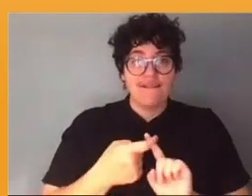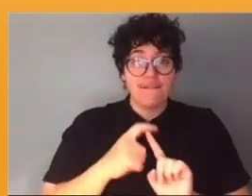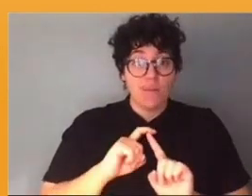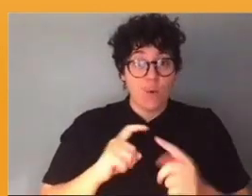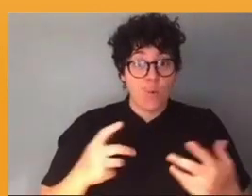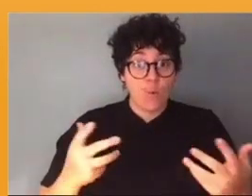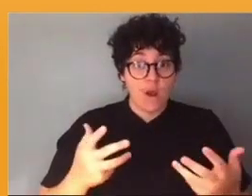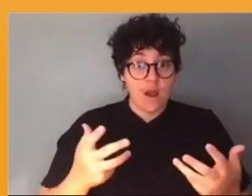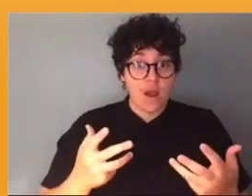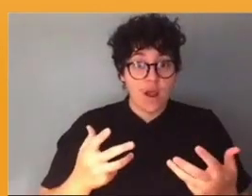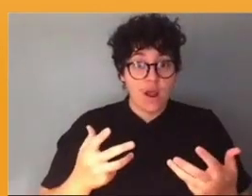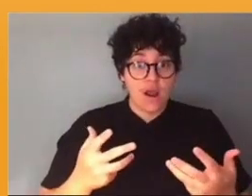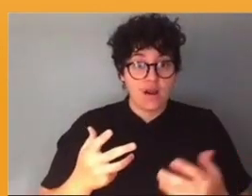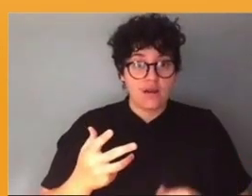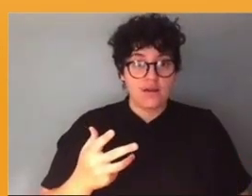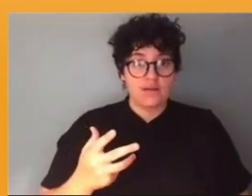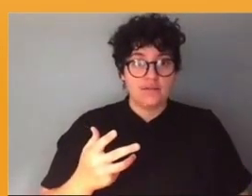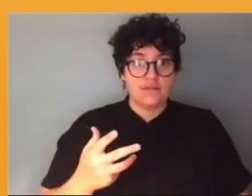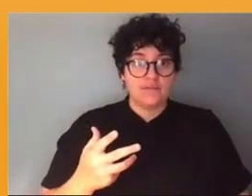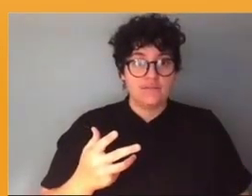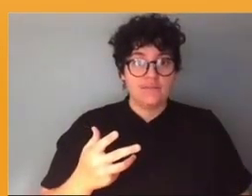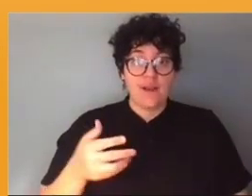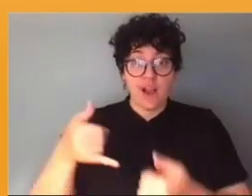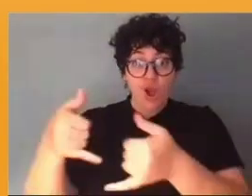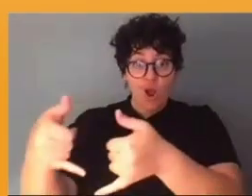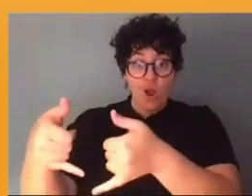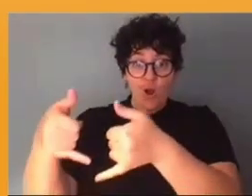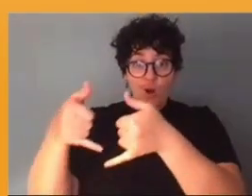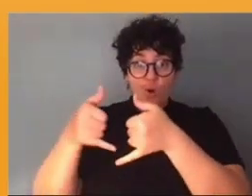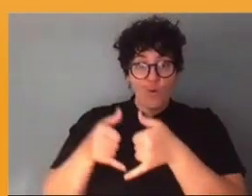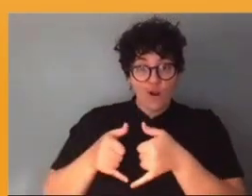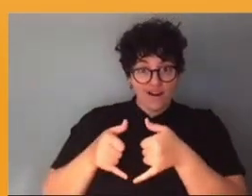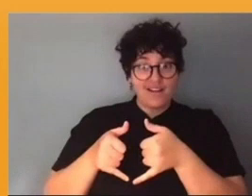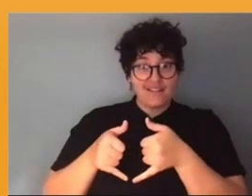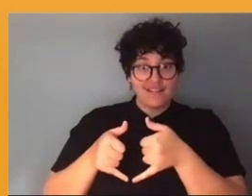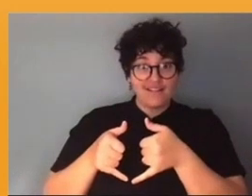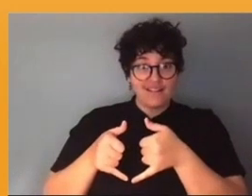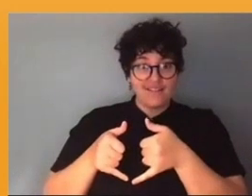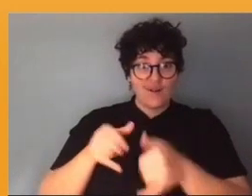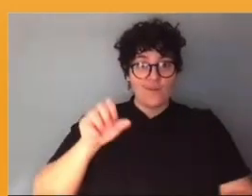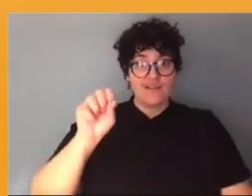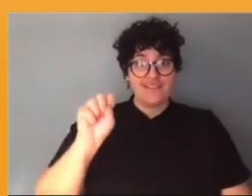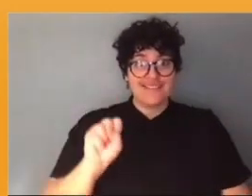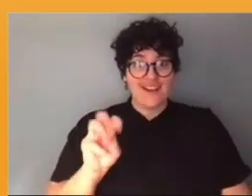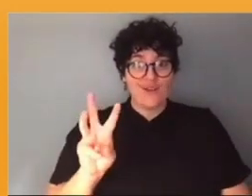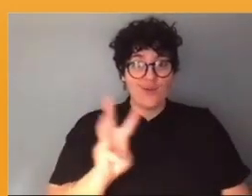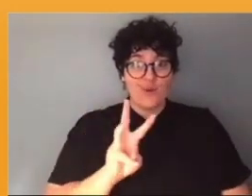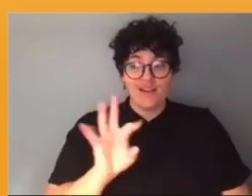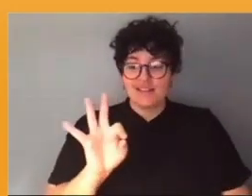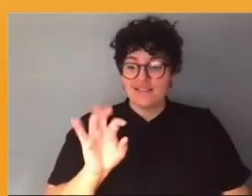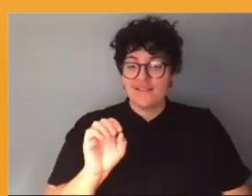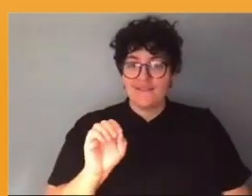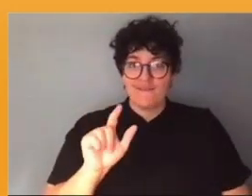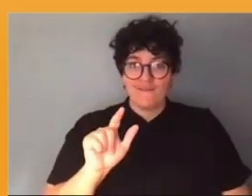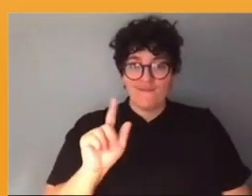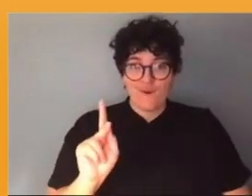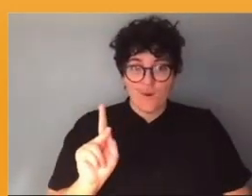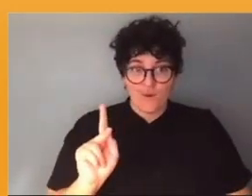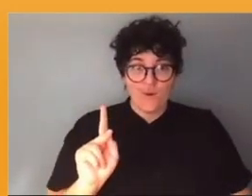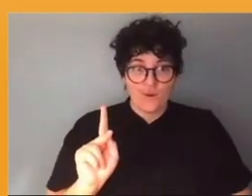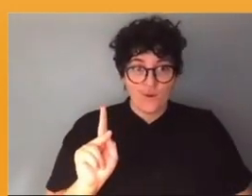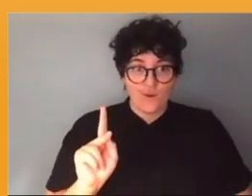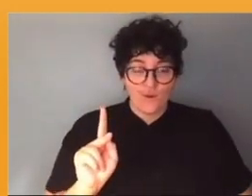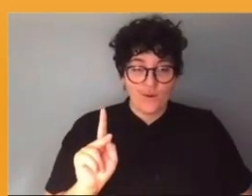receiving award from the Southwest Folk Life, you know,